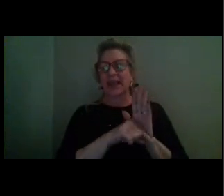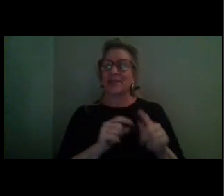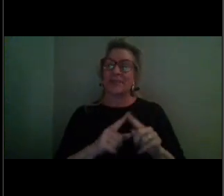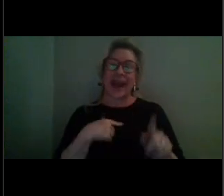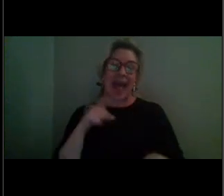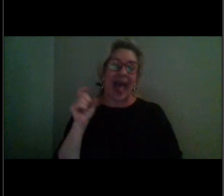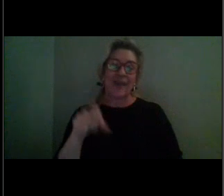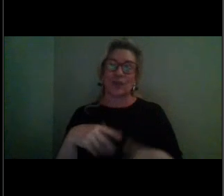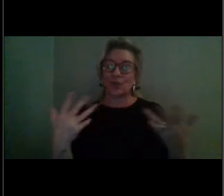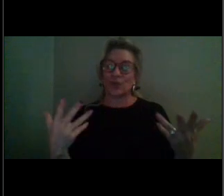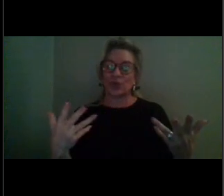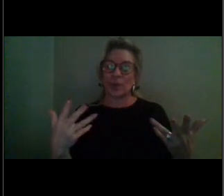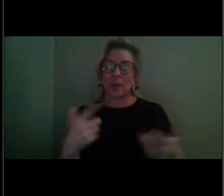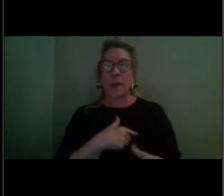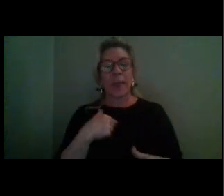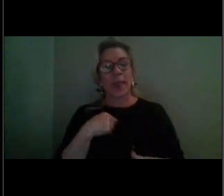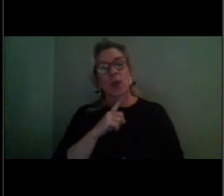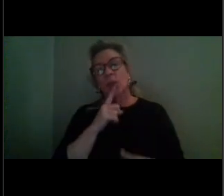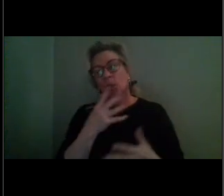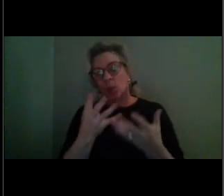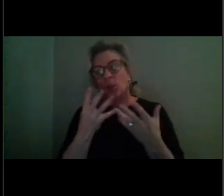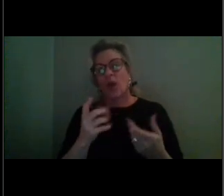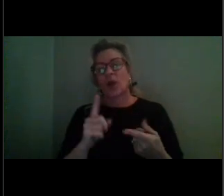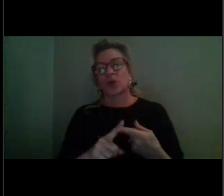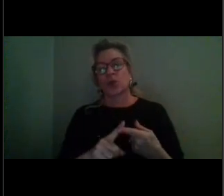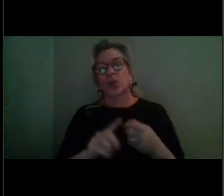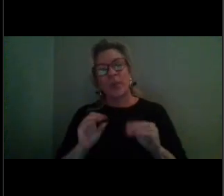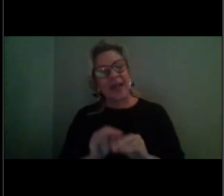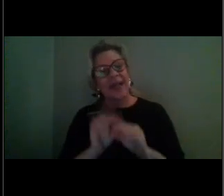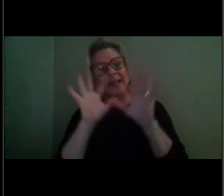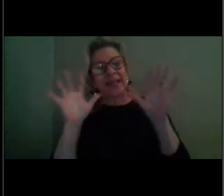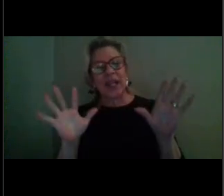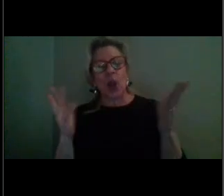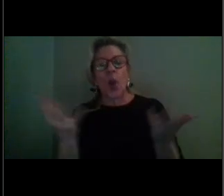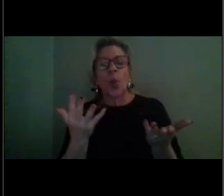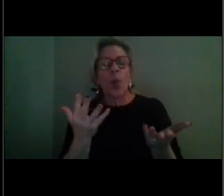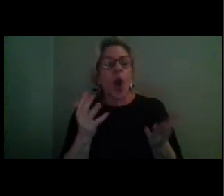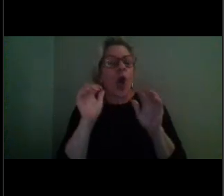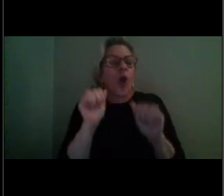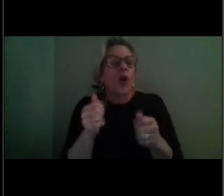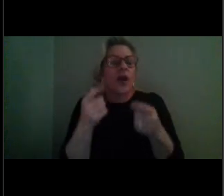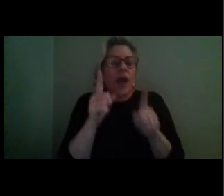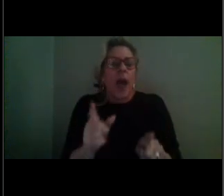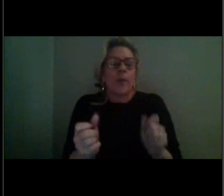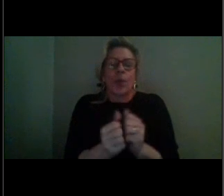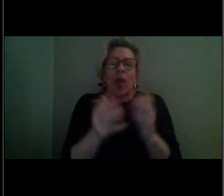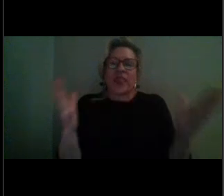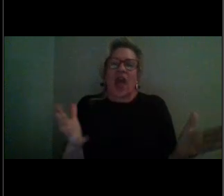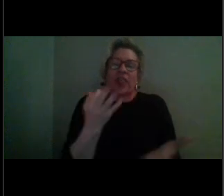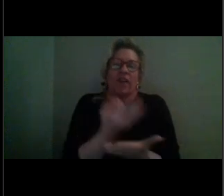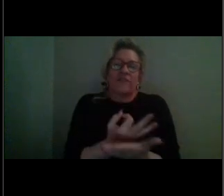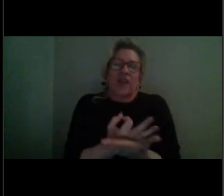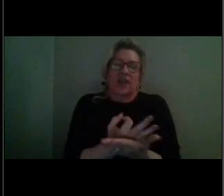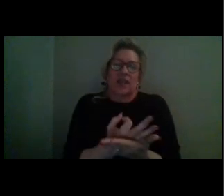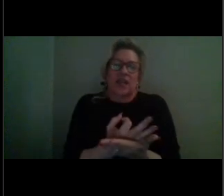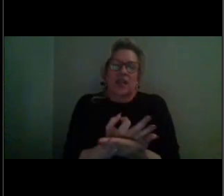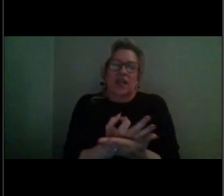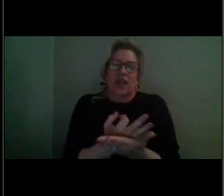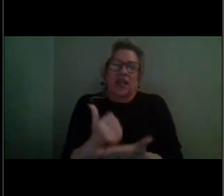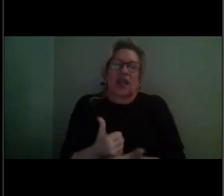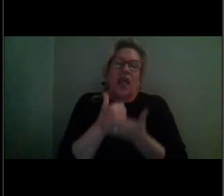because we wanted to be clear what would have happened without the funding augmentation this cycle. In